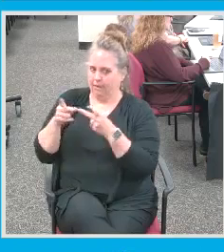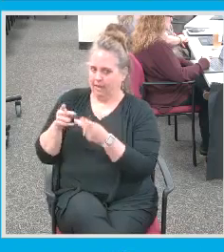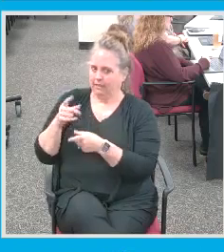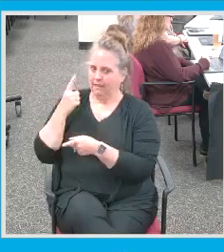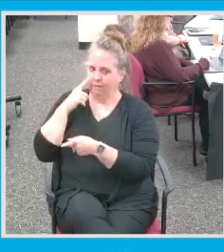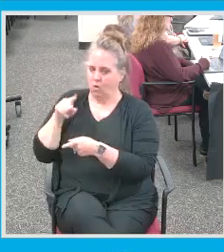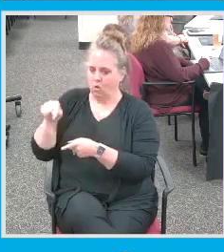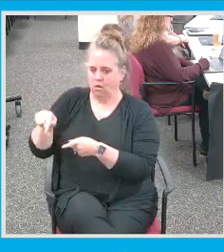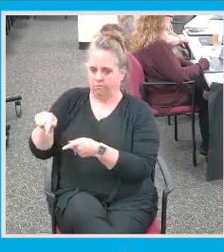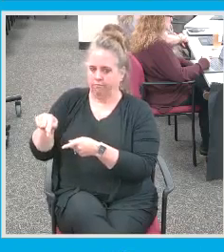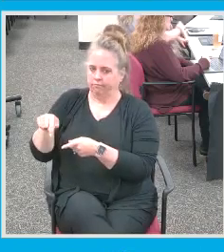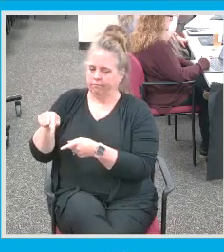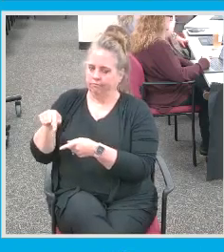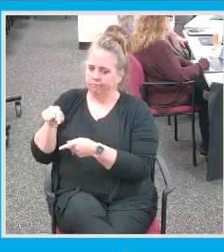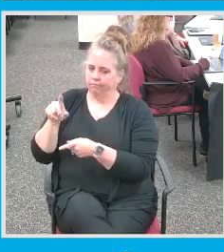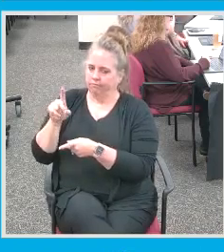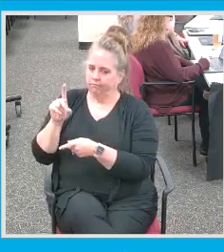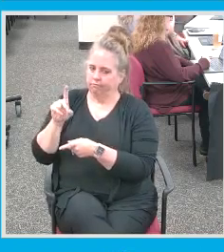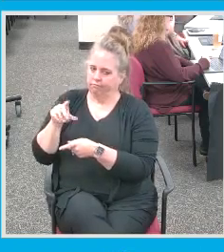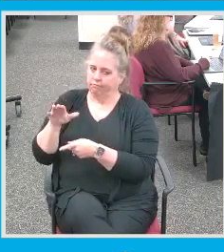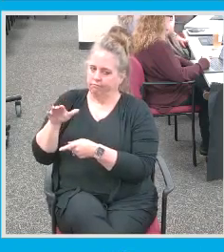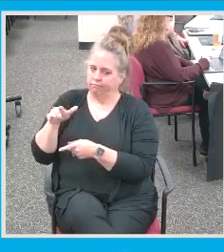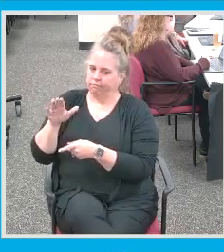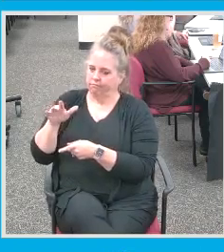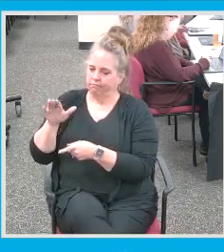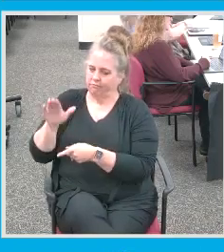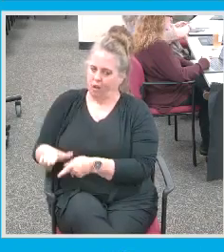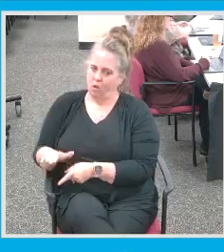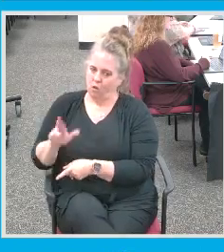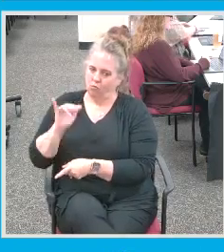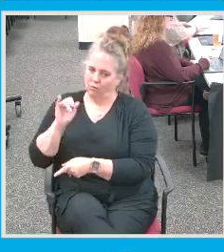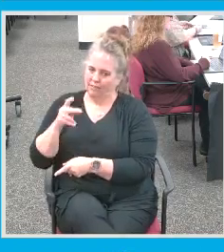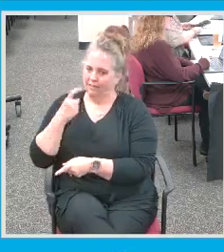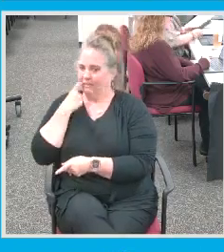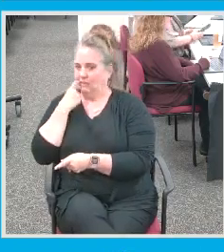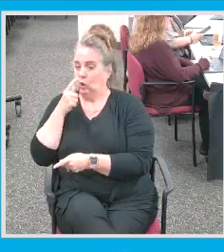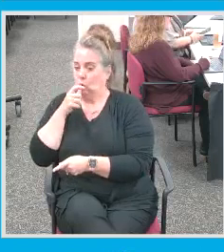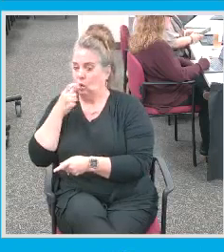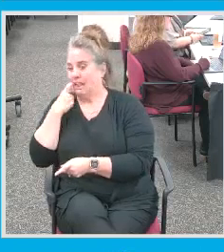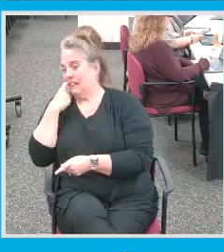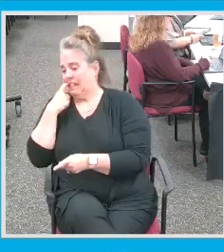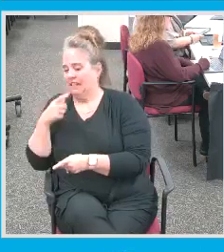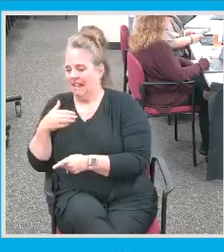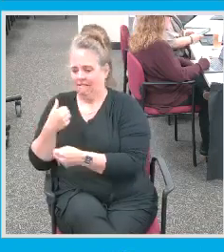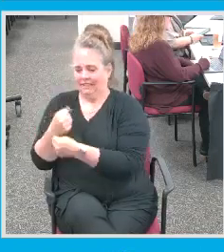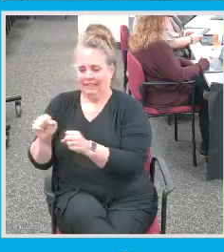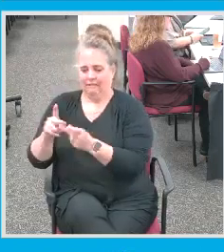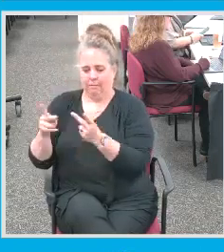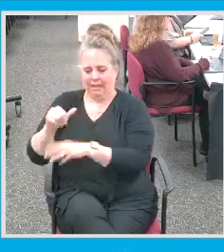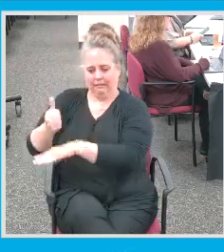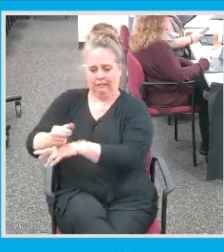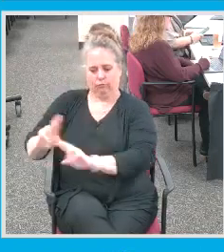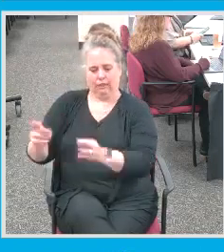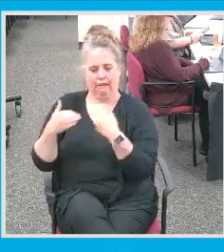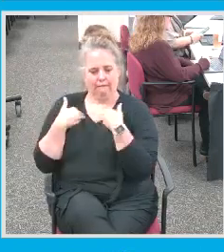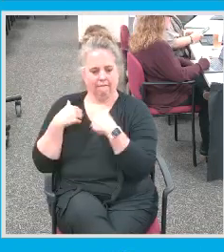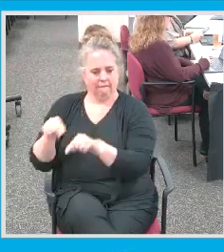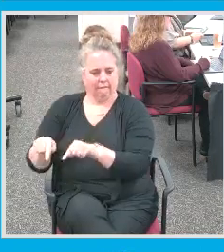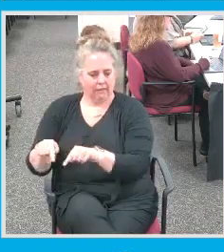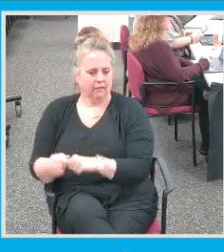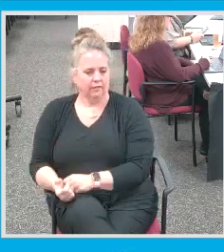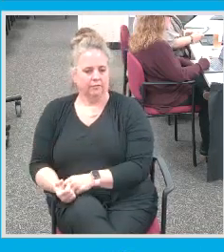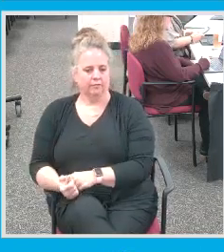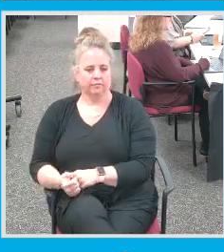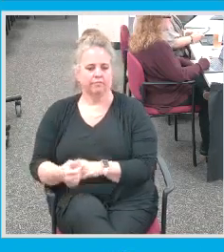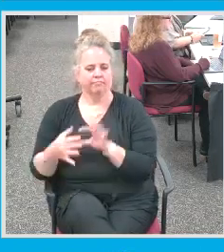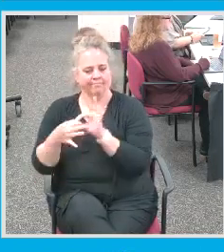in the community is associated with lower risk of substance use due to an increased sense of connection to their community in